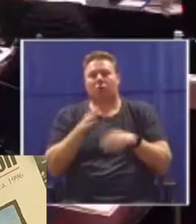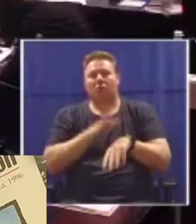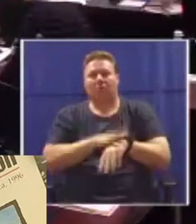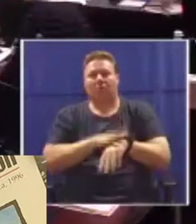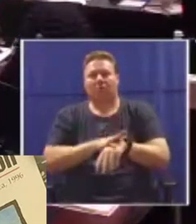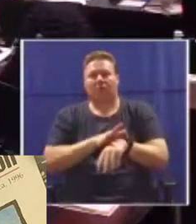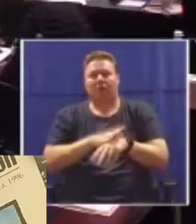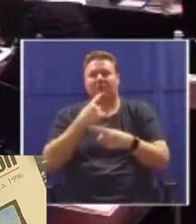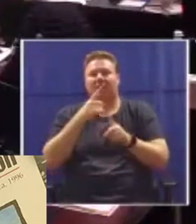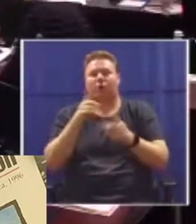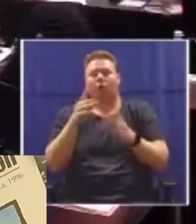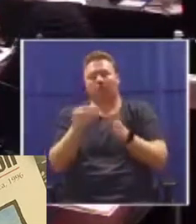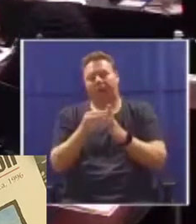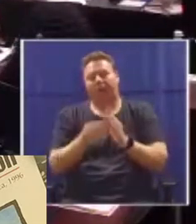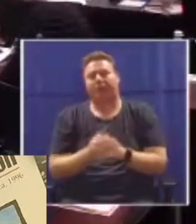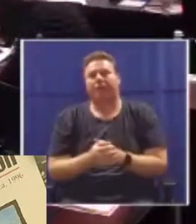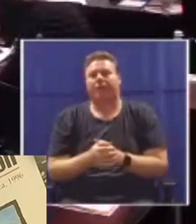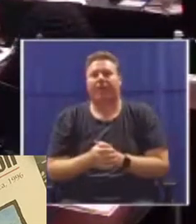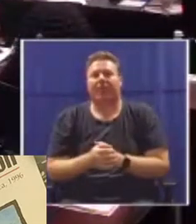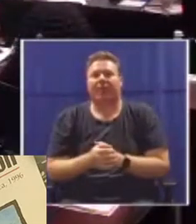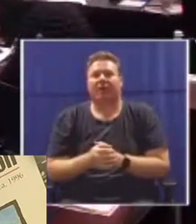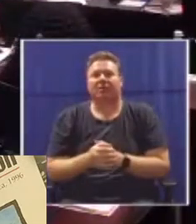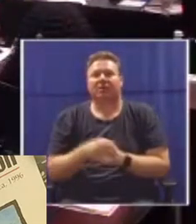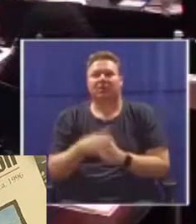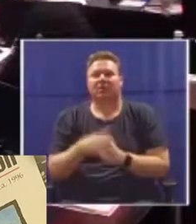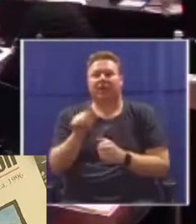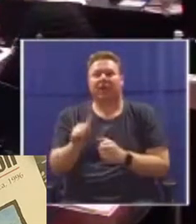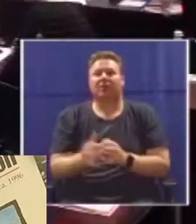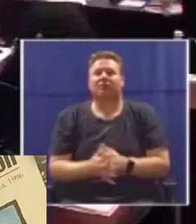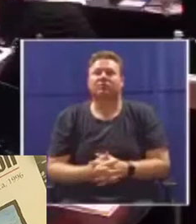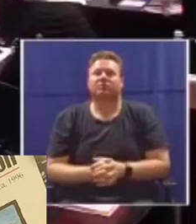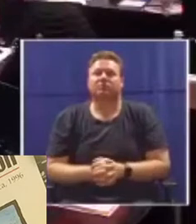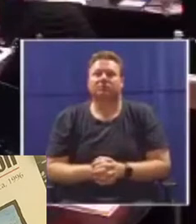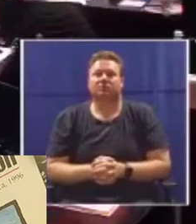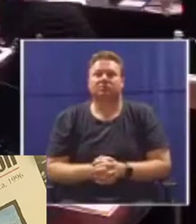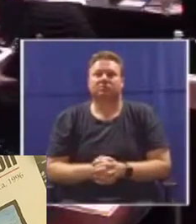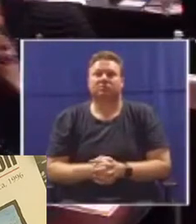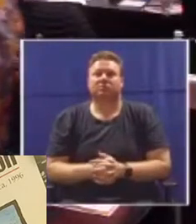declaration will apply. The DA.